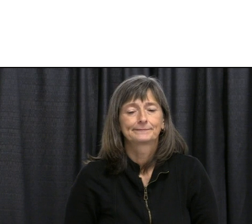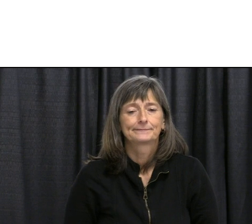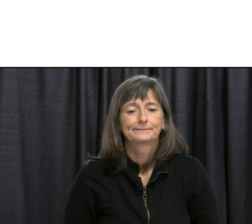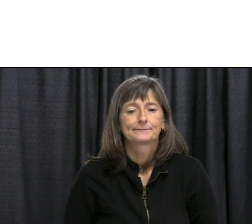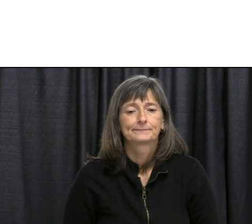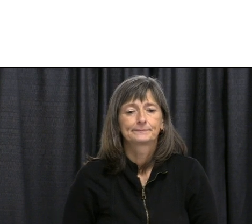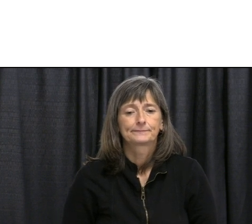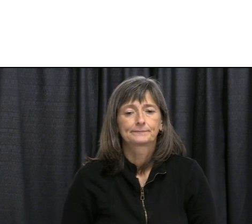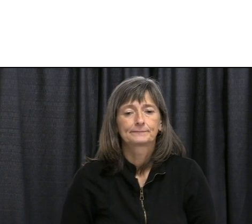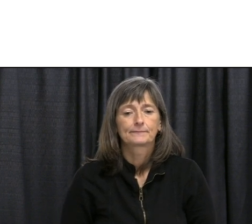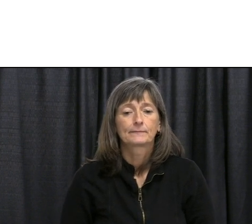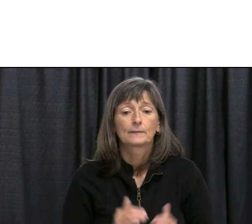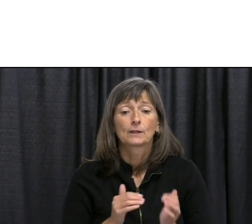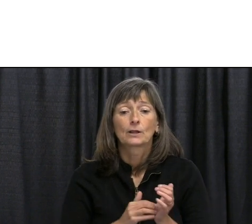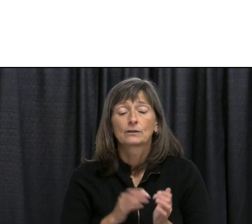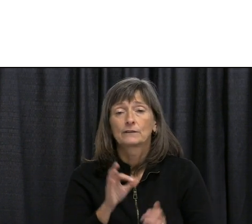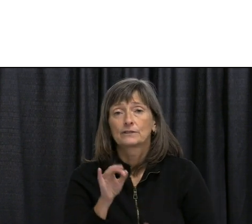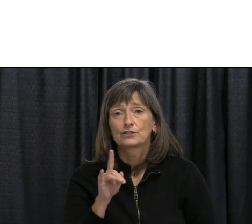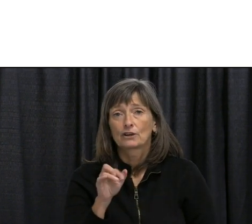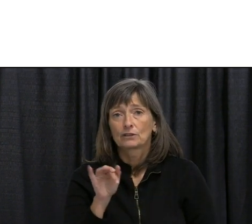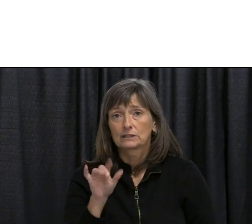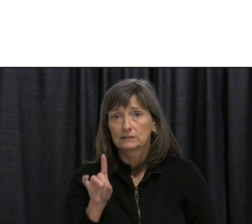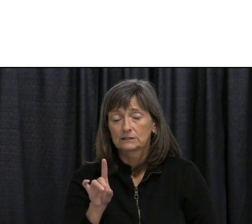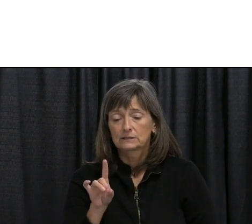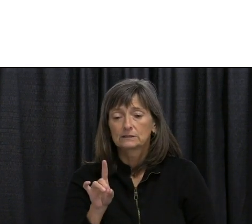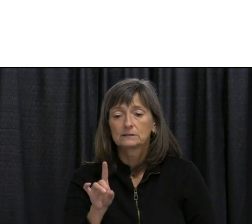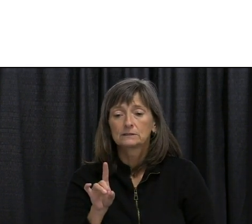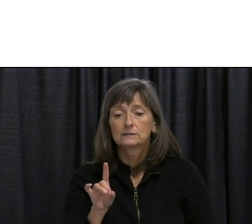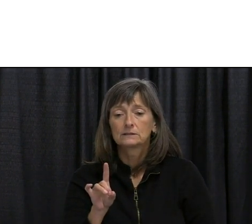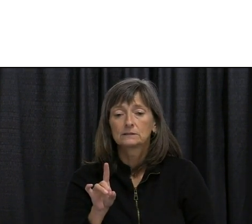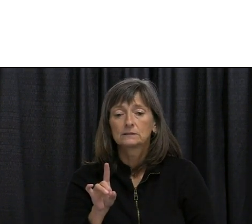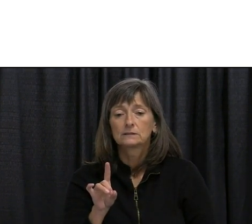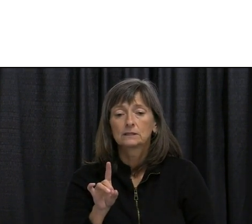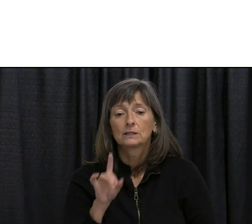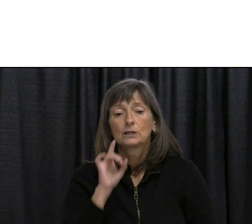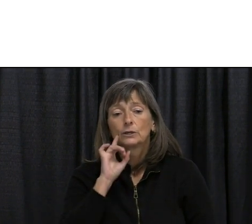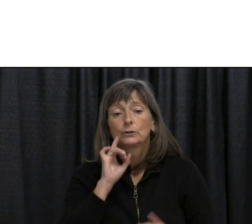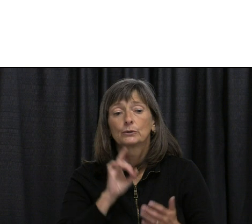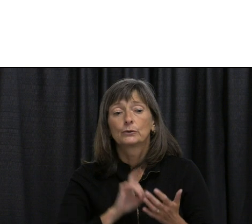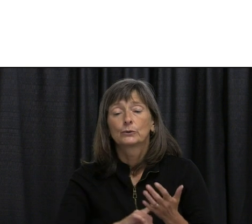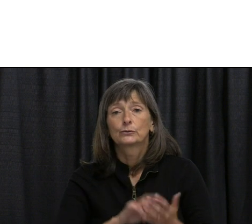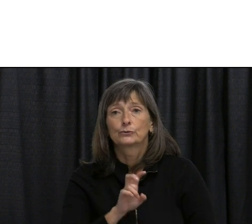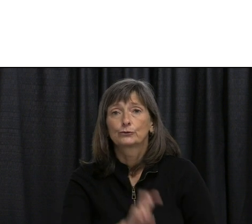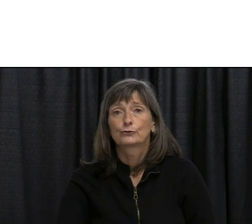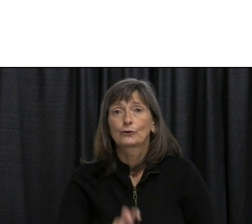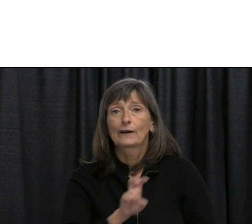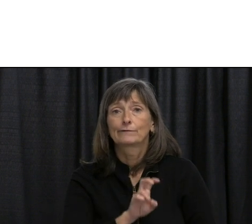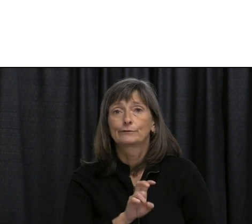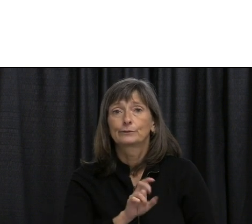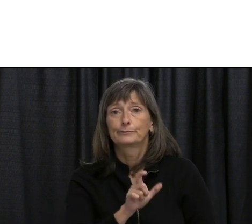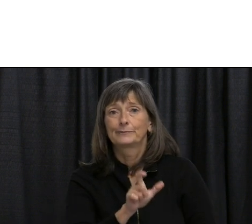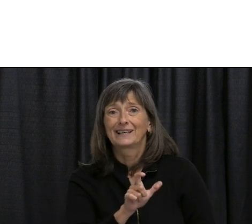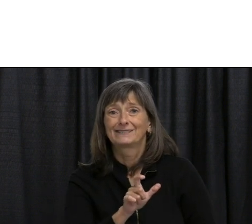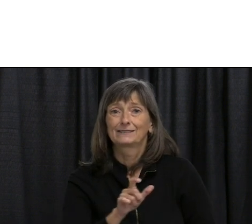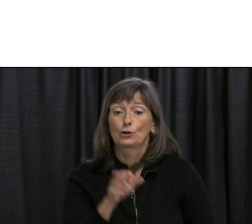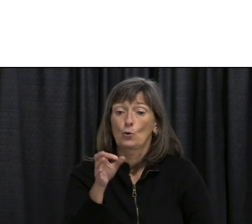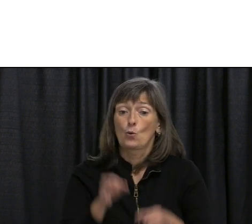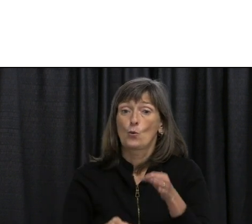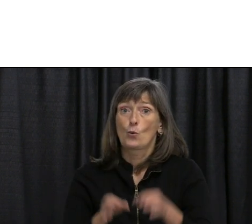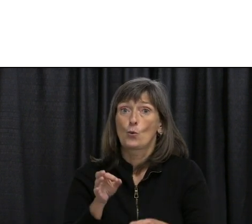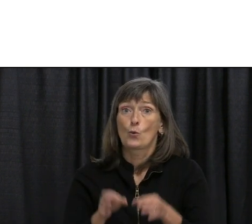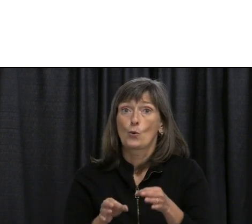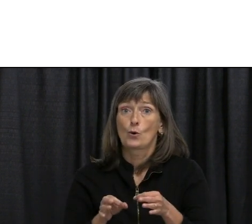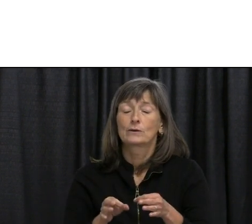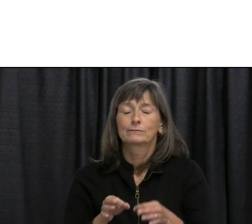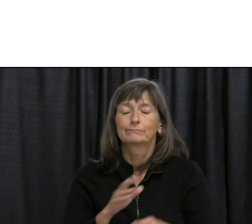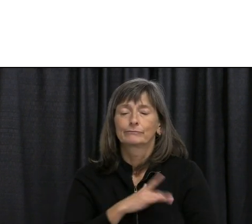Thank you. Dr. Fitzgerald, it was noted today that the travel ban that was in Supreme Court of Newfoundland and Labrador was won by